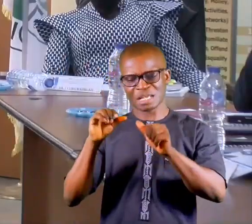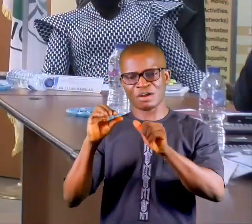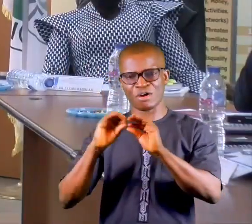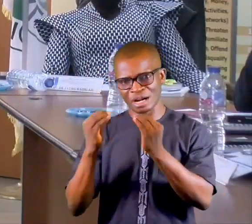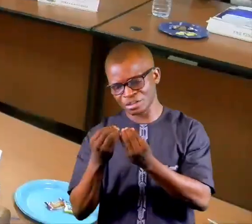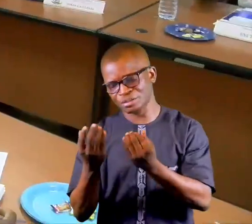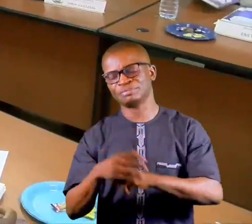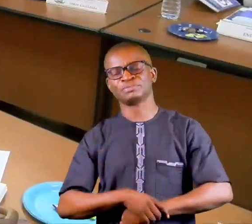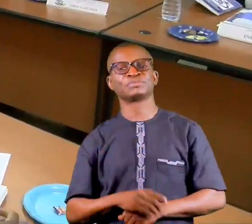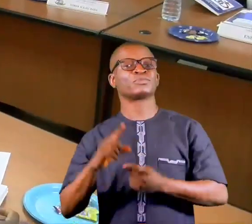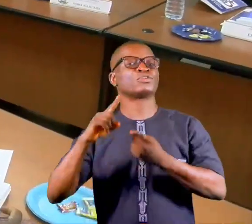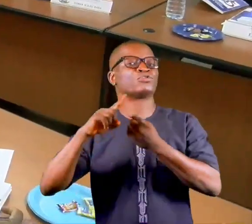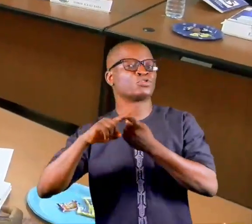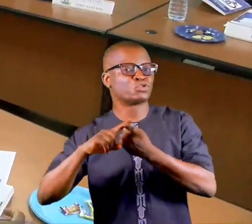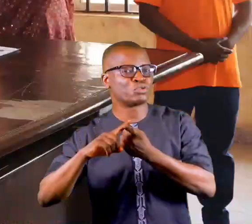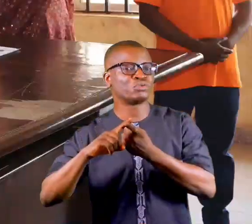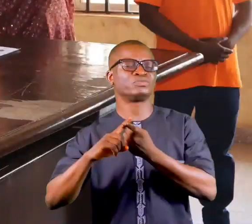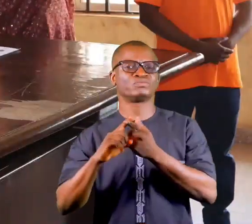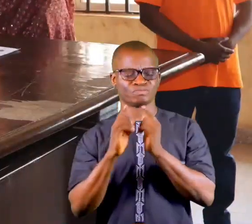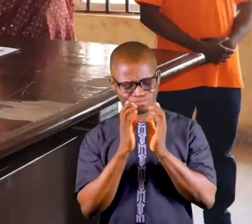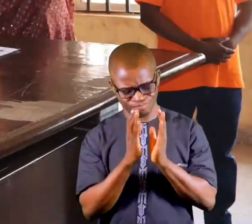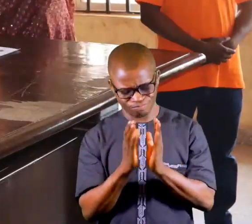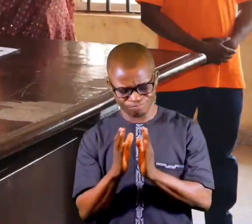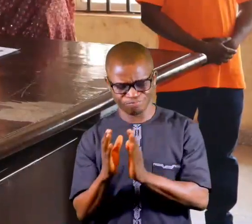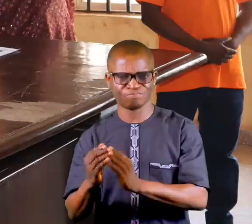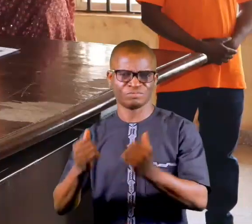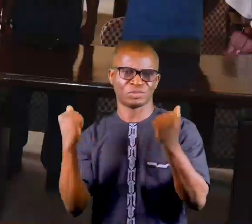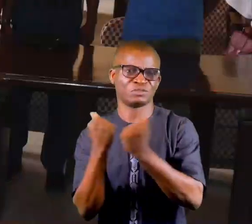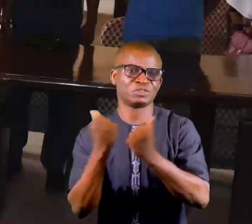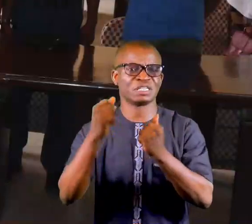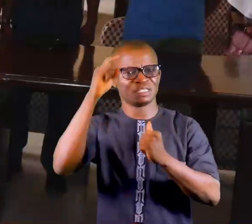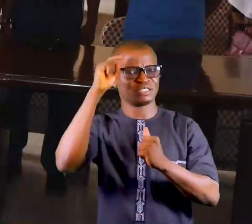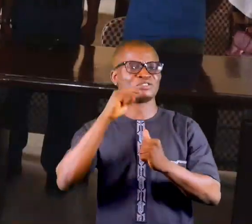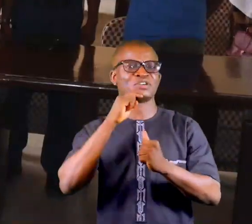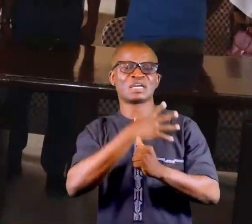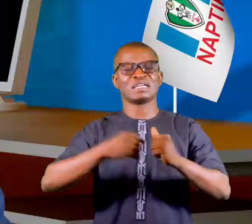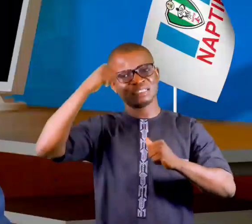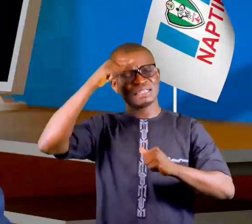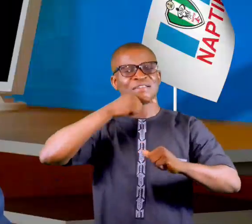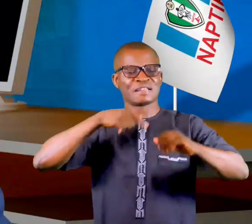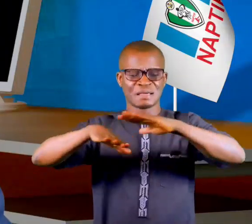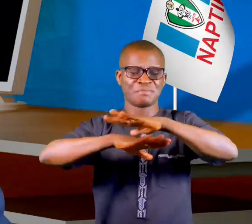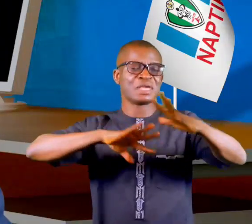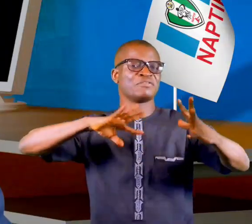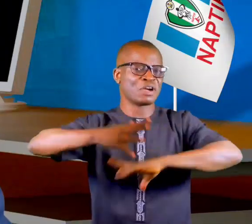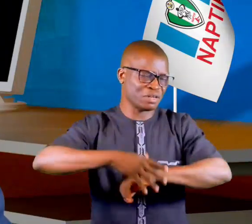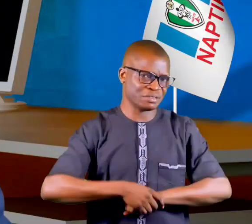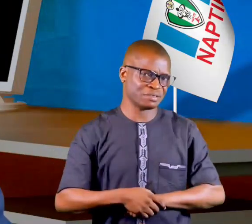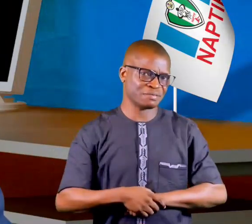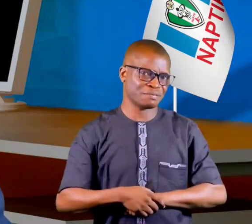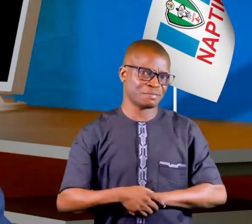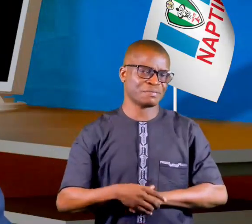agencies to fight sexual and gender-based violence. The